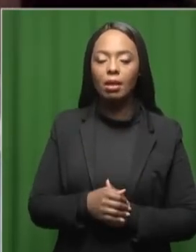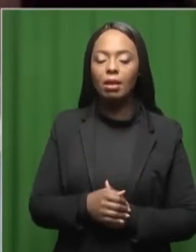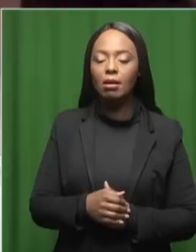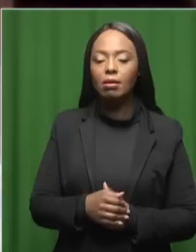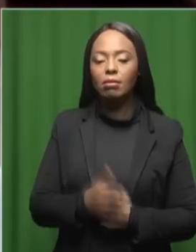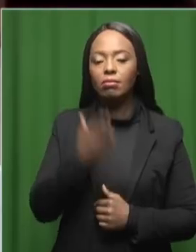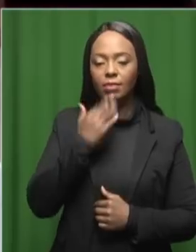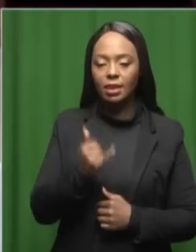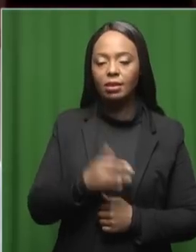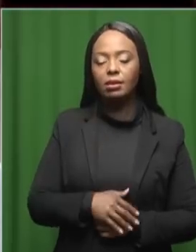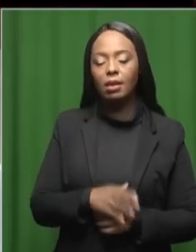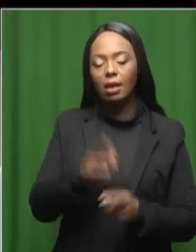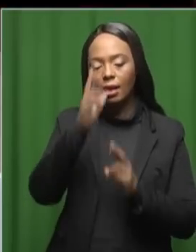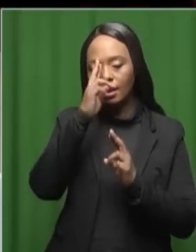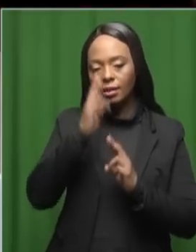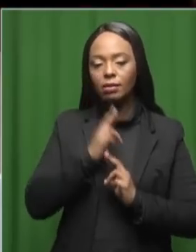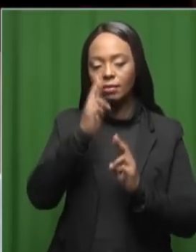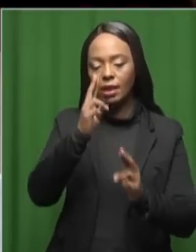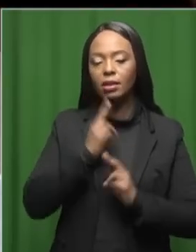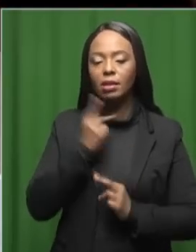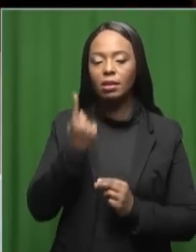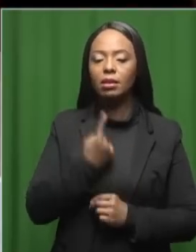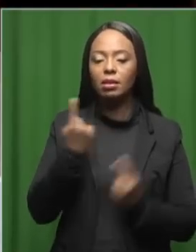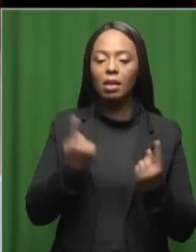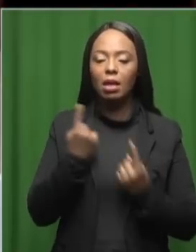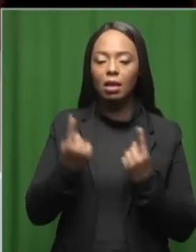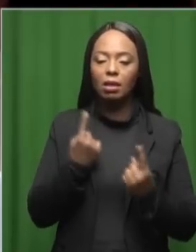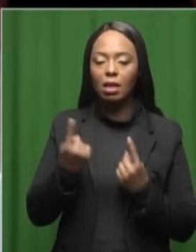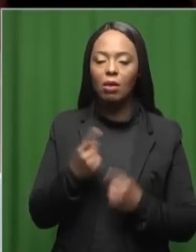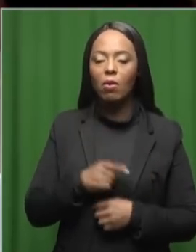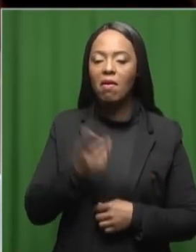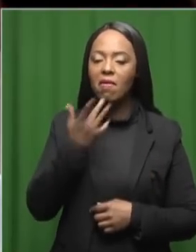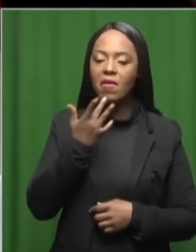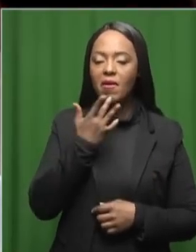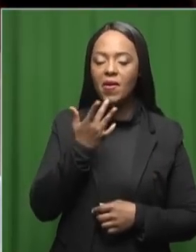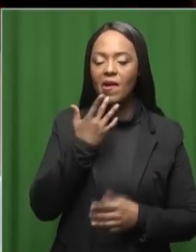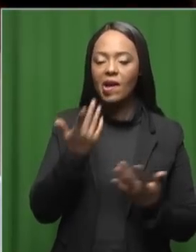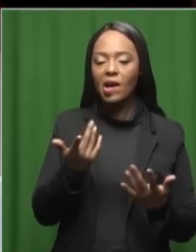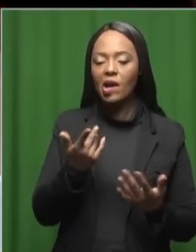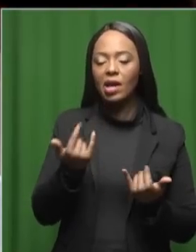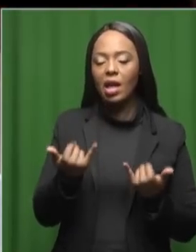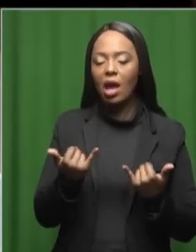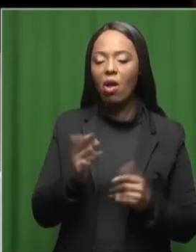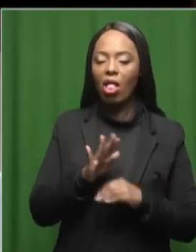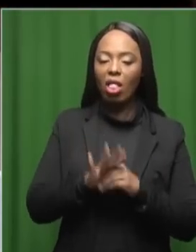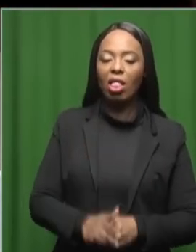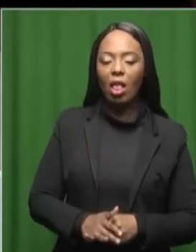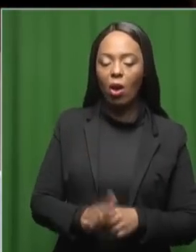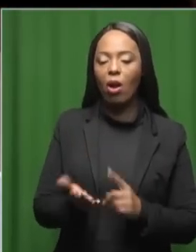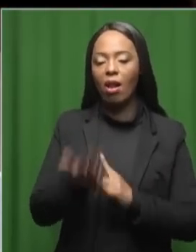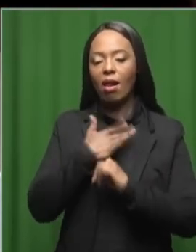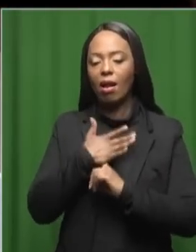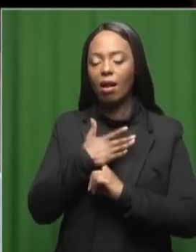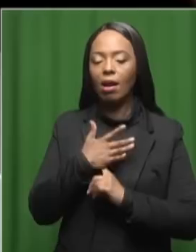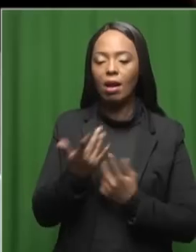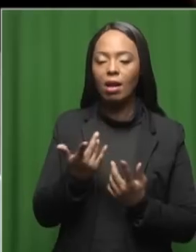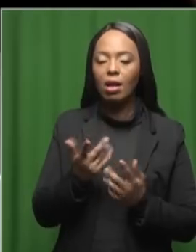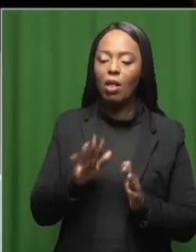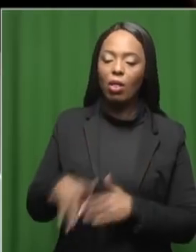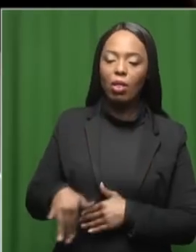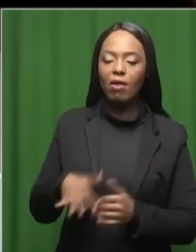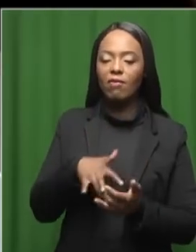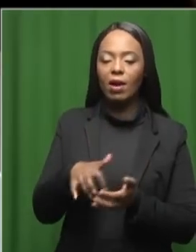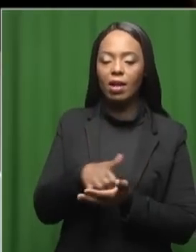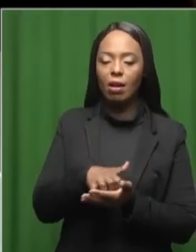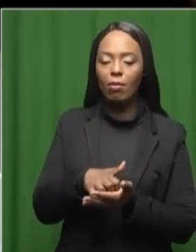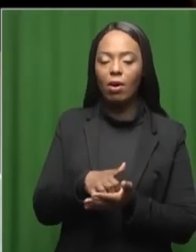find Ubuntu in ourselves to end patriarchy and sexism and create a South Africa that does not leave the vulnerable behind. That was to